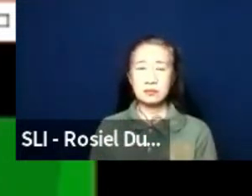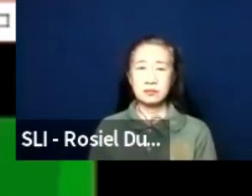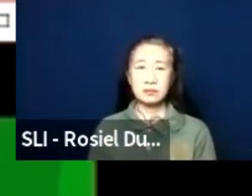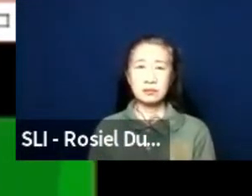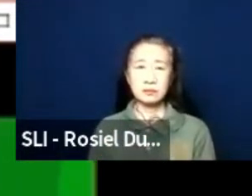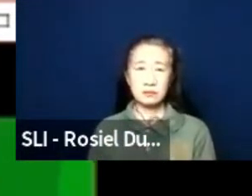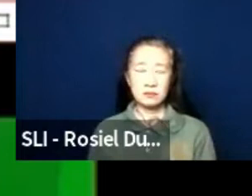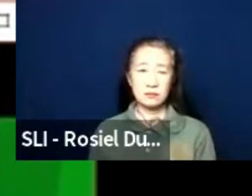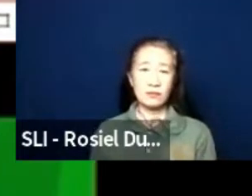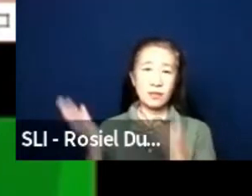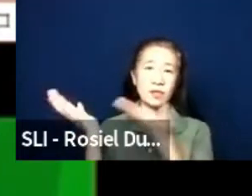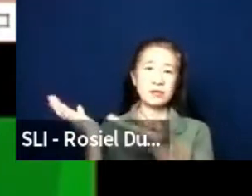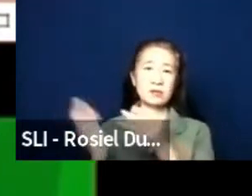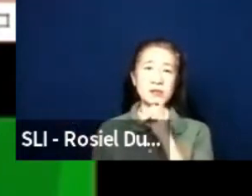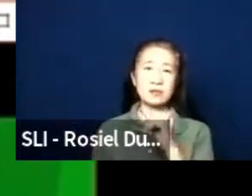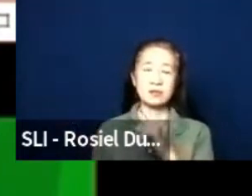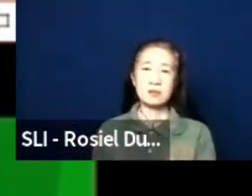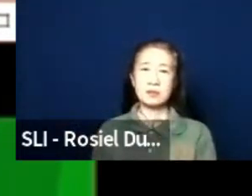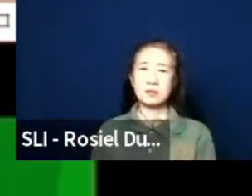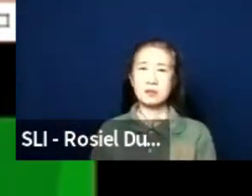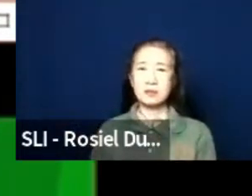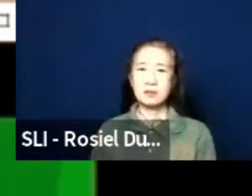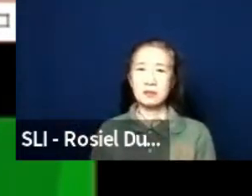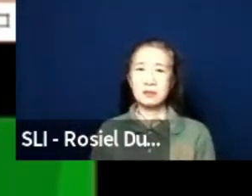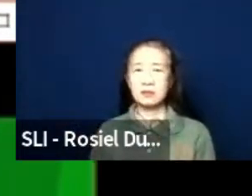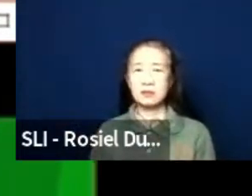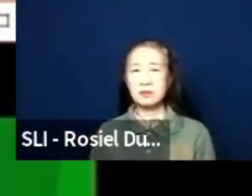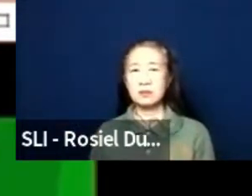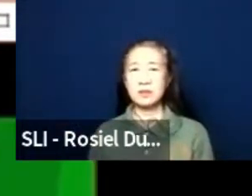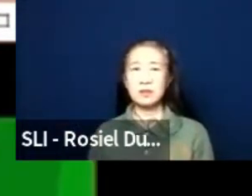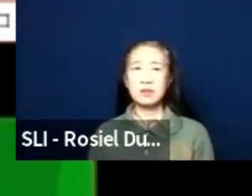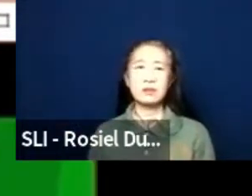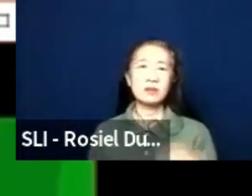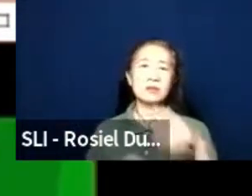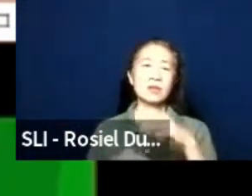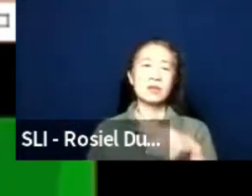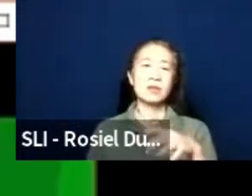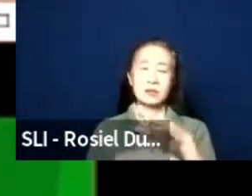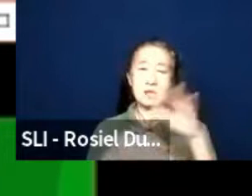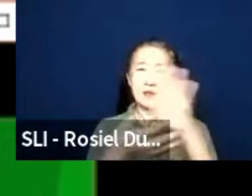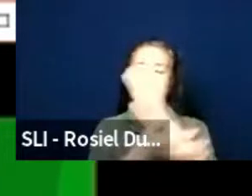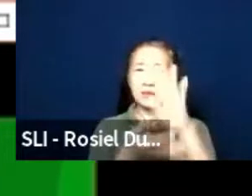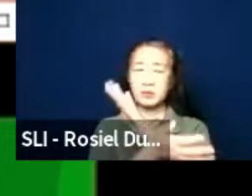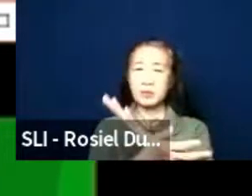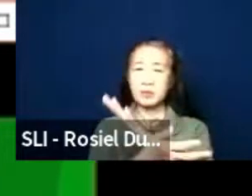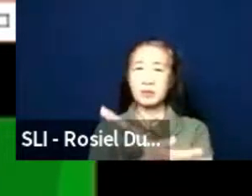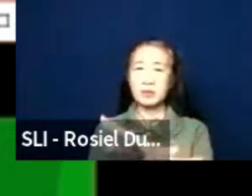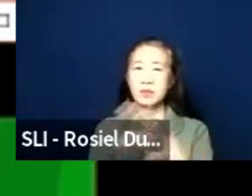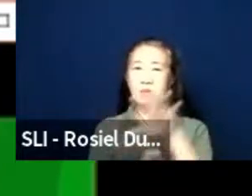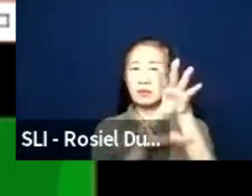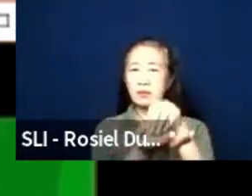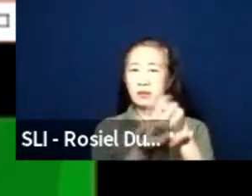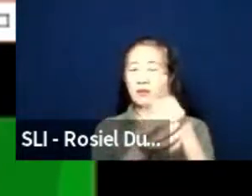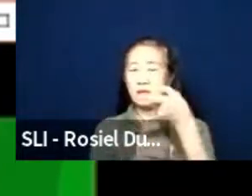And this is the elopement alert form, which I made. And it is, you can download it from my